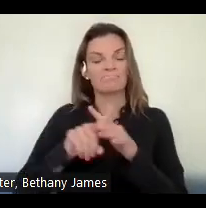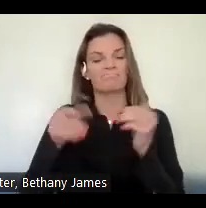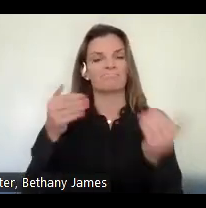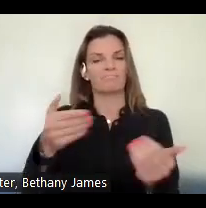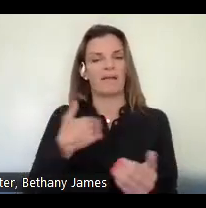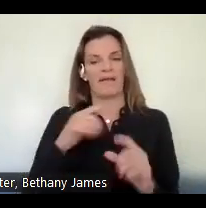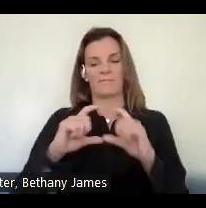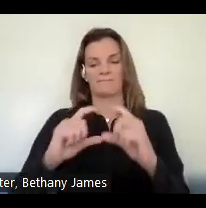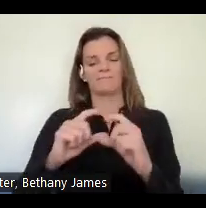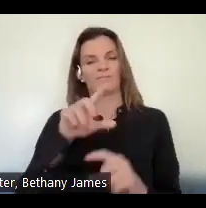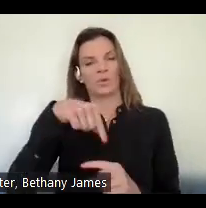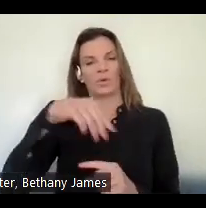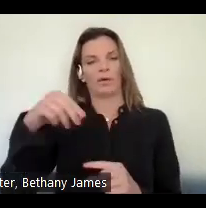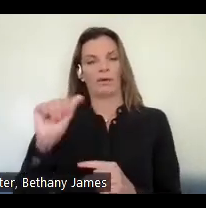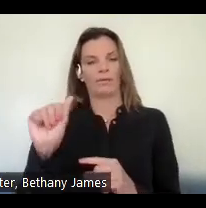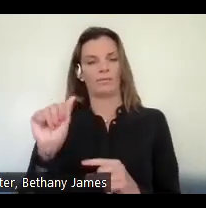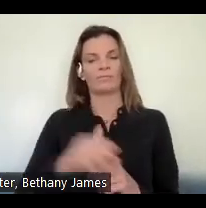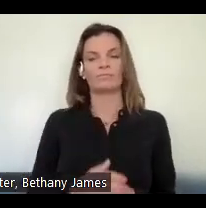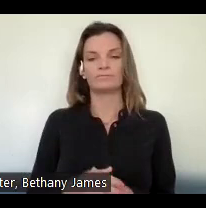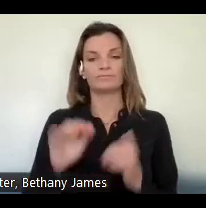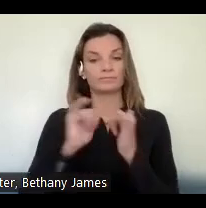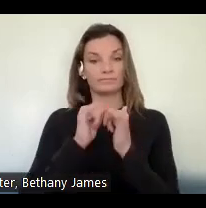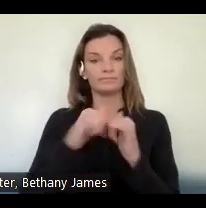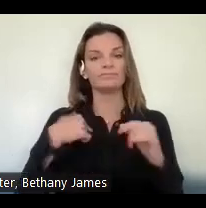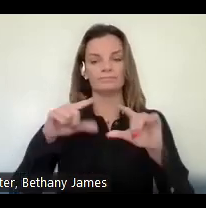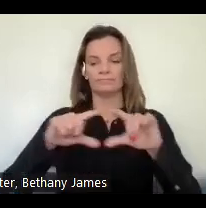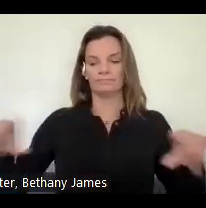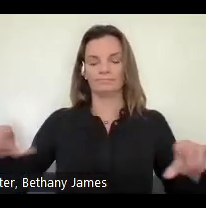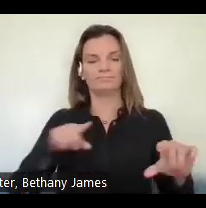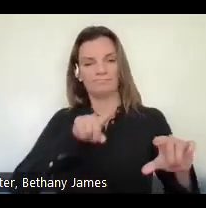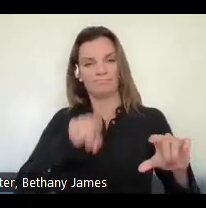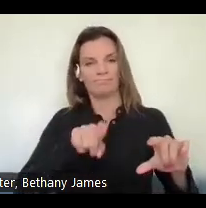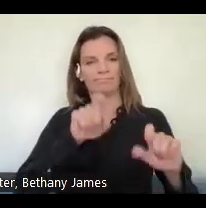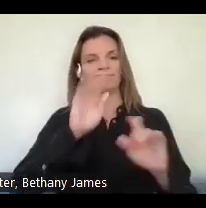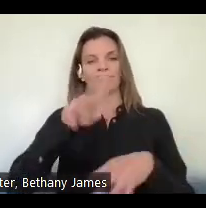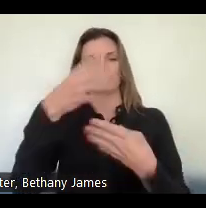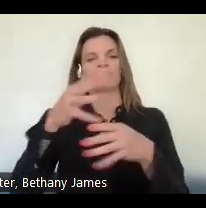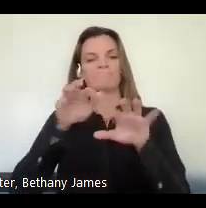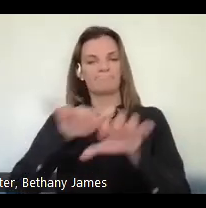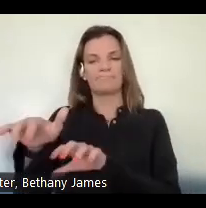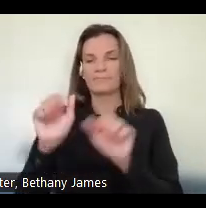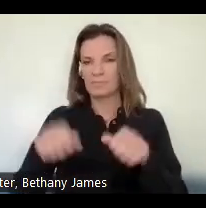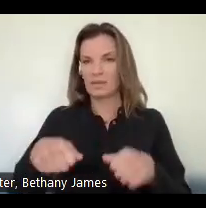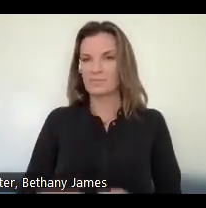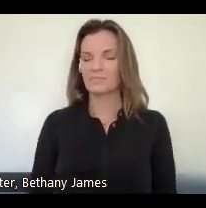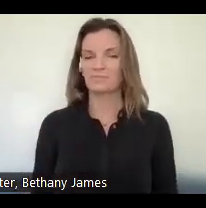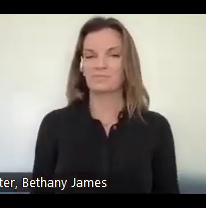To access this feature, there is a question and answer button at the bottom of the Zoom interface.